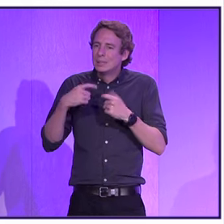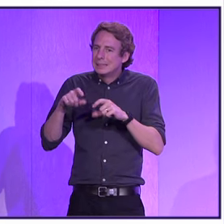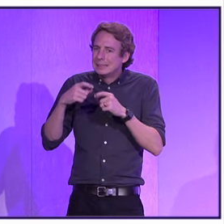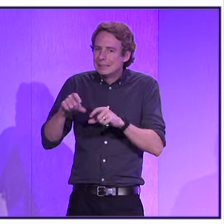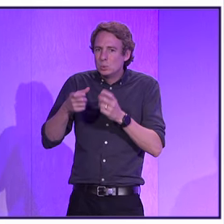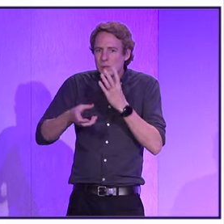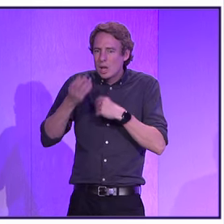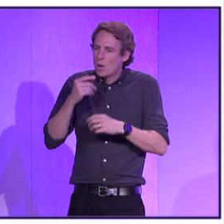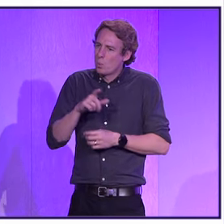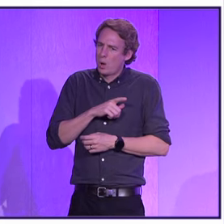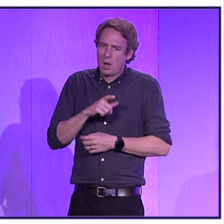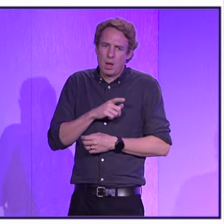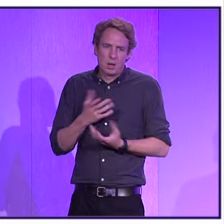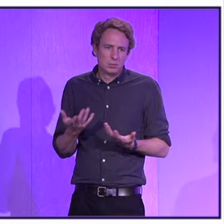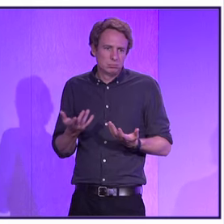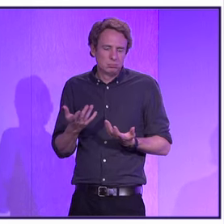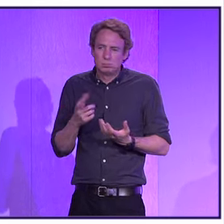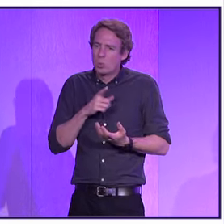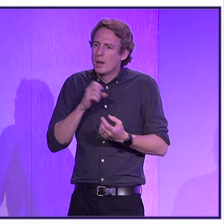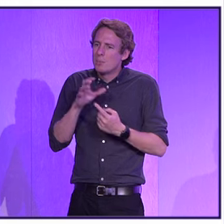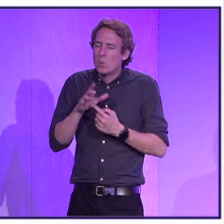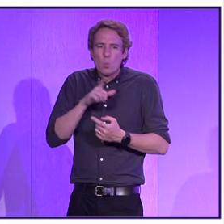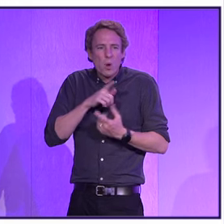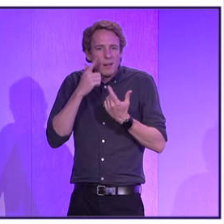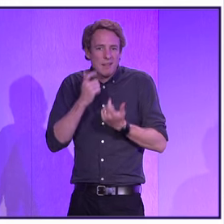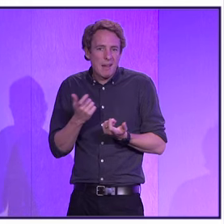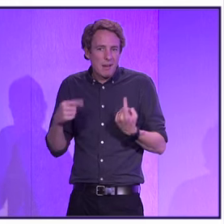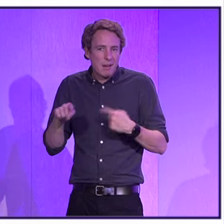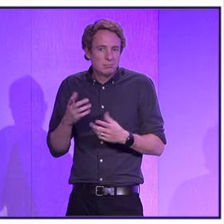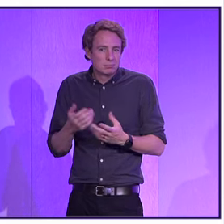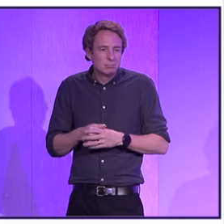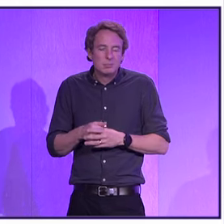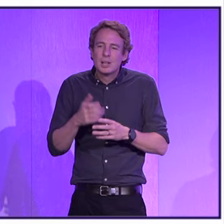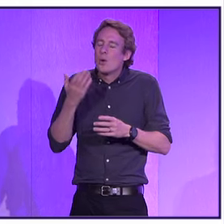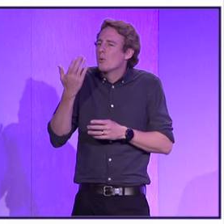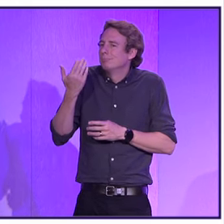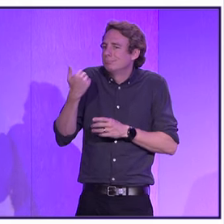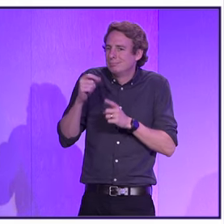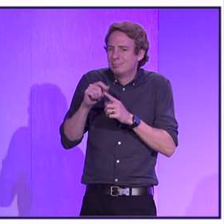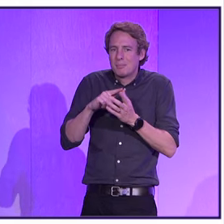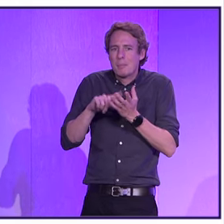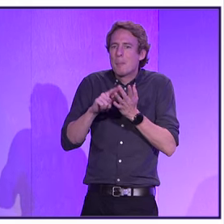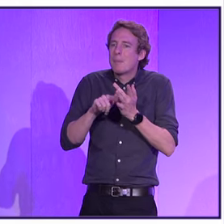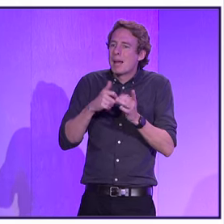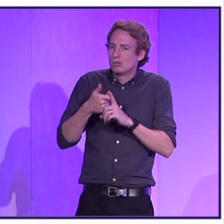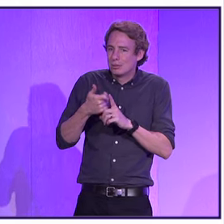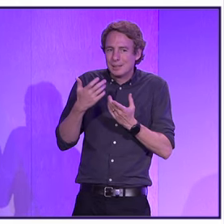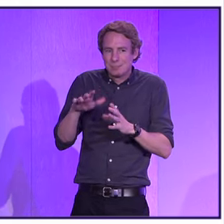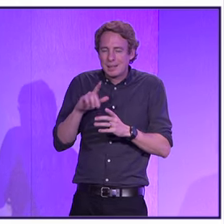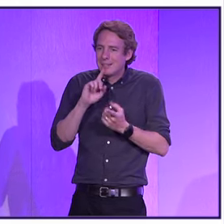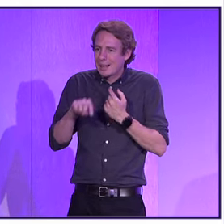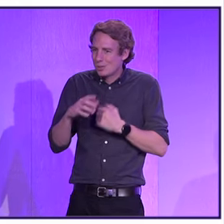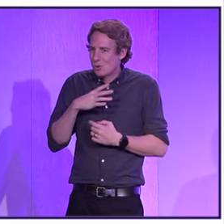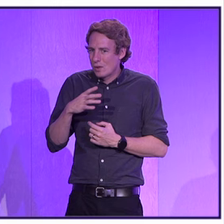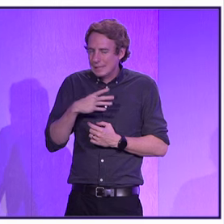learning. Why does it matter? Why should we care about it? Actually, I think Patrick kind of already answered this earlier, so I don't have too